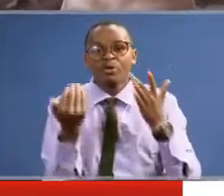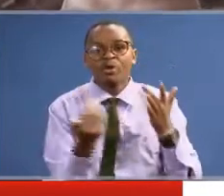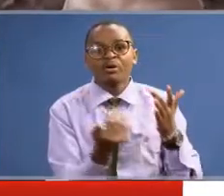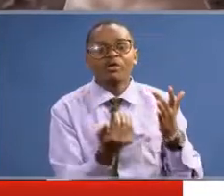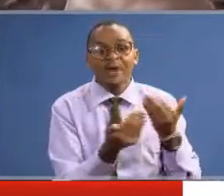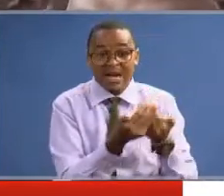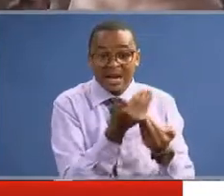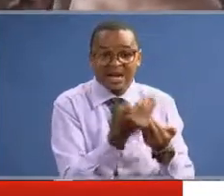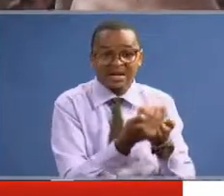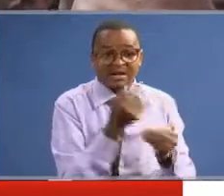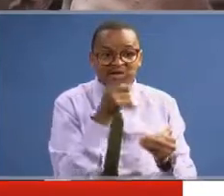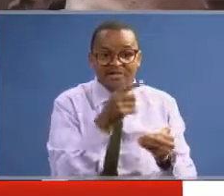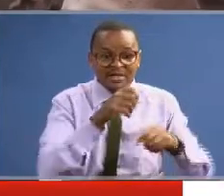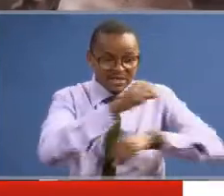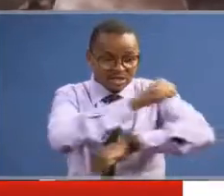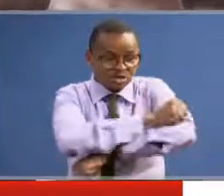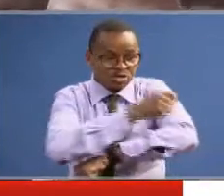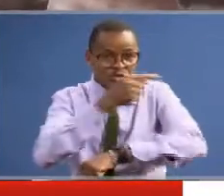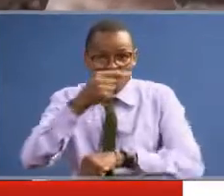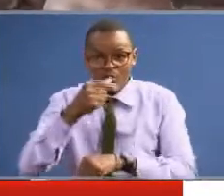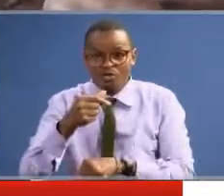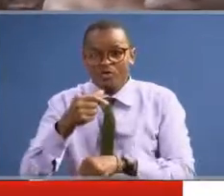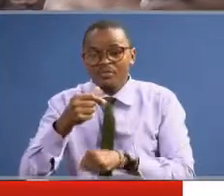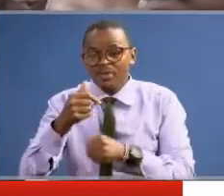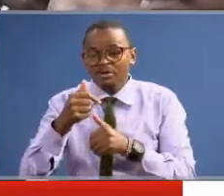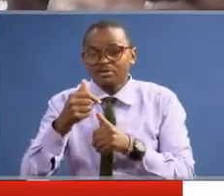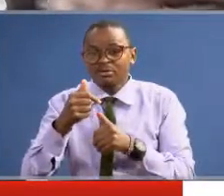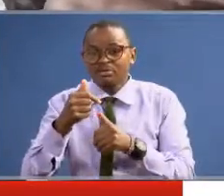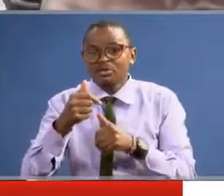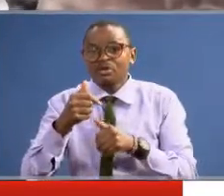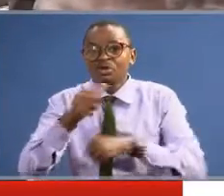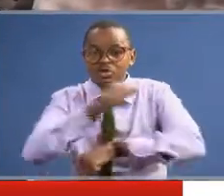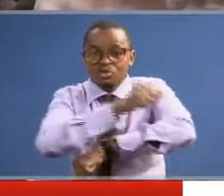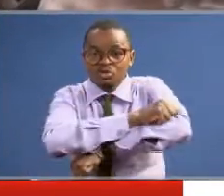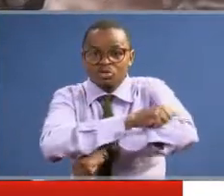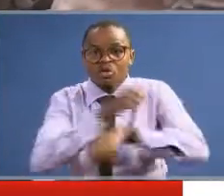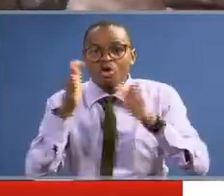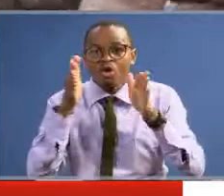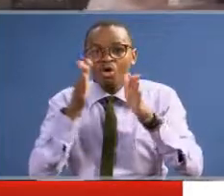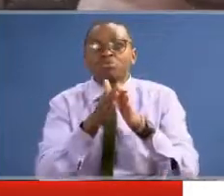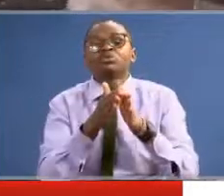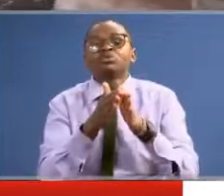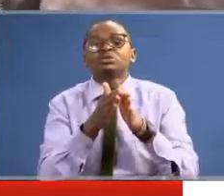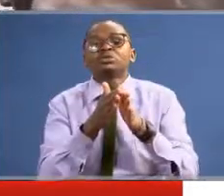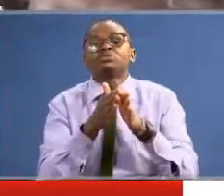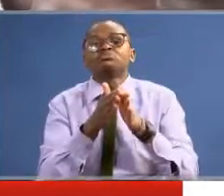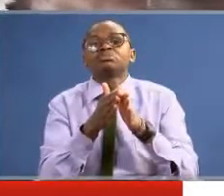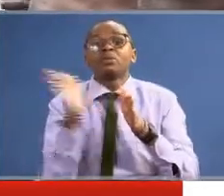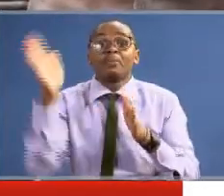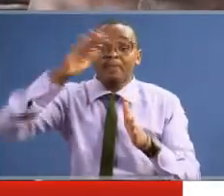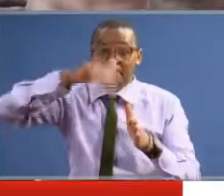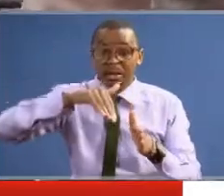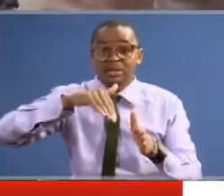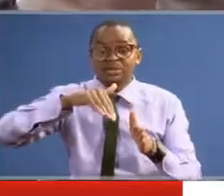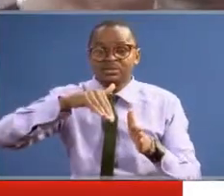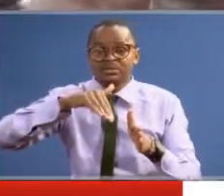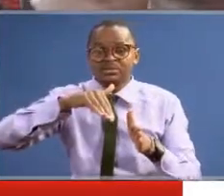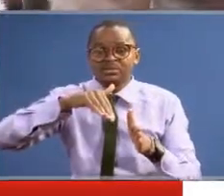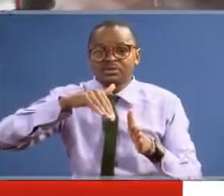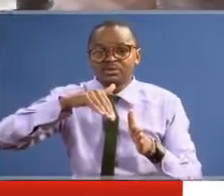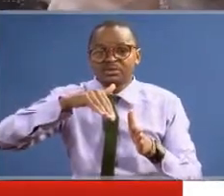wanalea. Hii ni school fees, shule na wanapeleka shule watoto, shule iko karibu